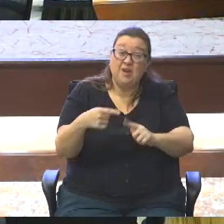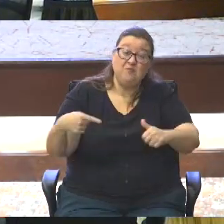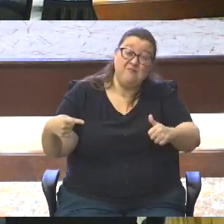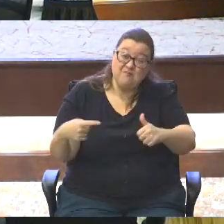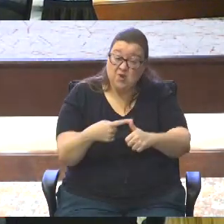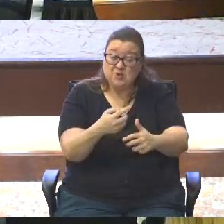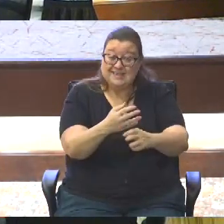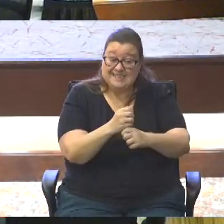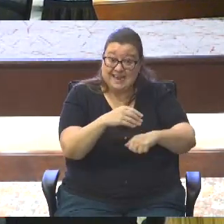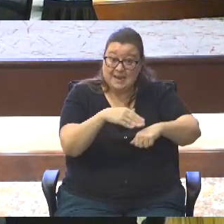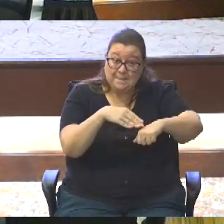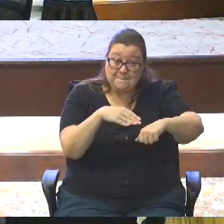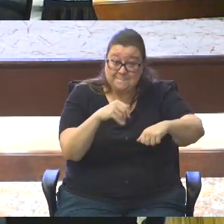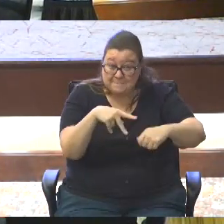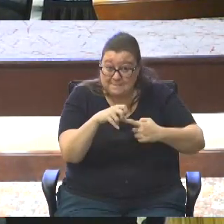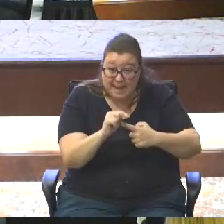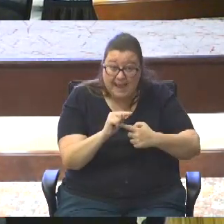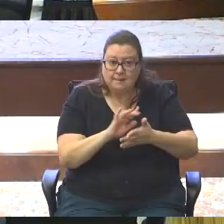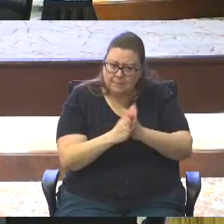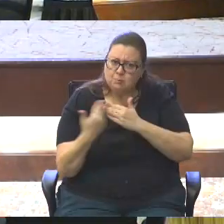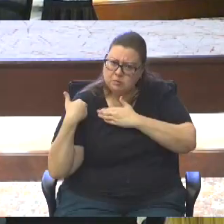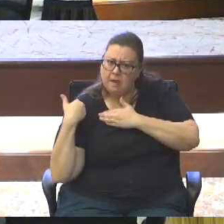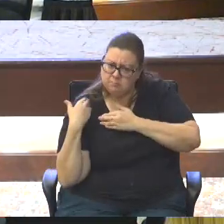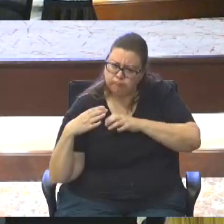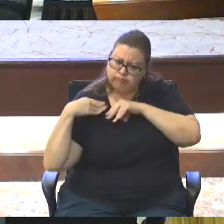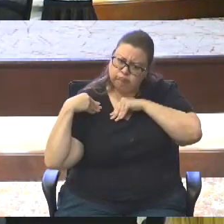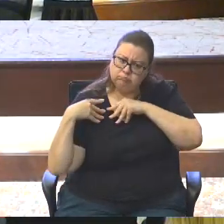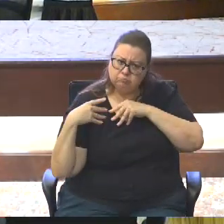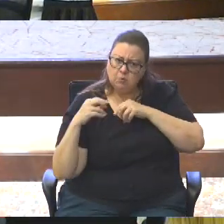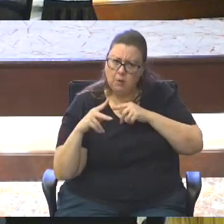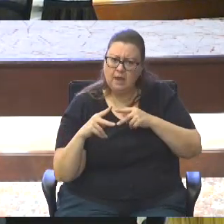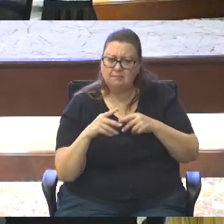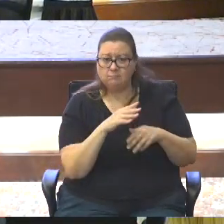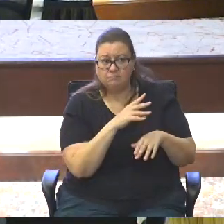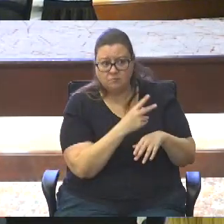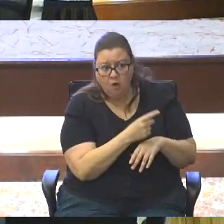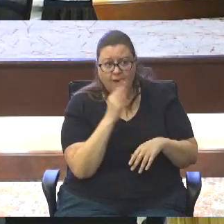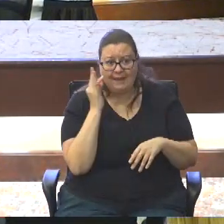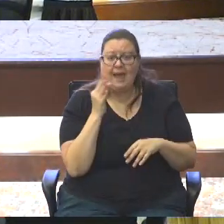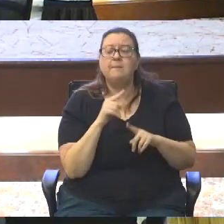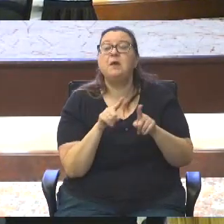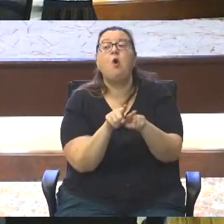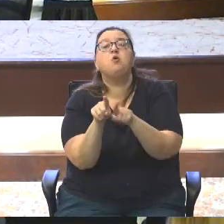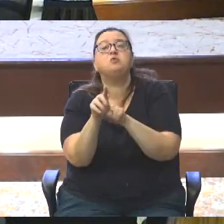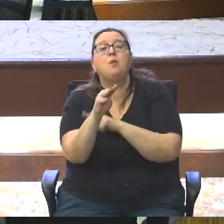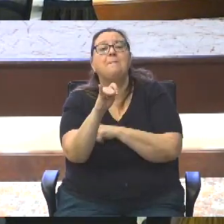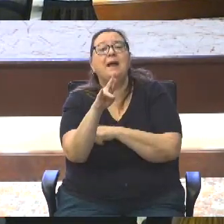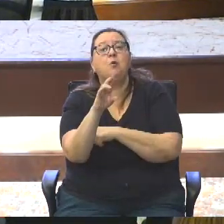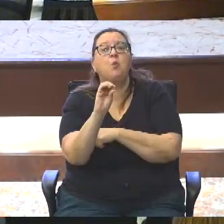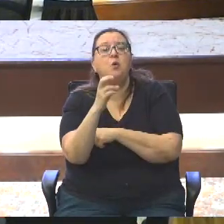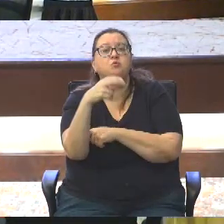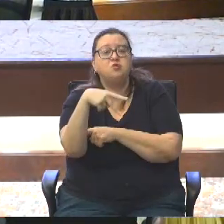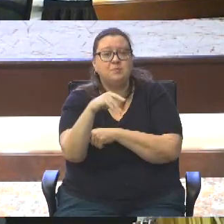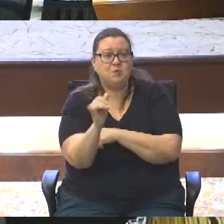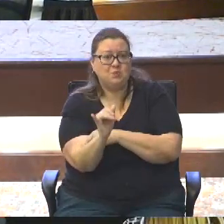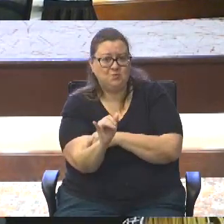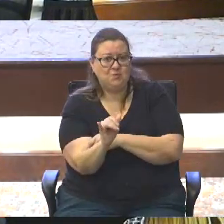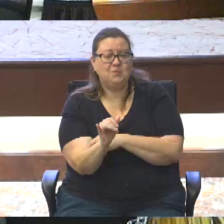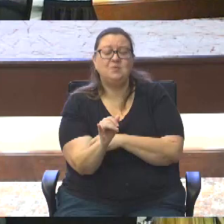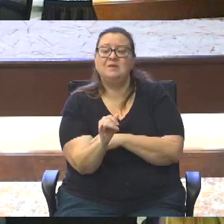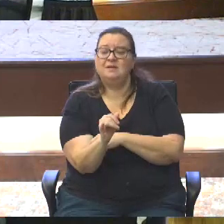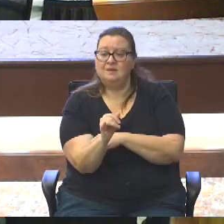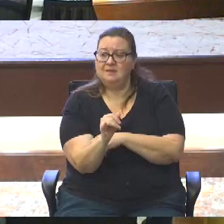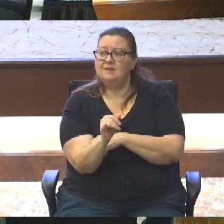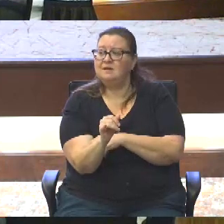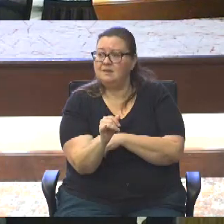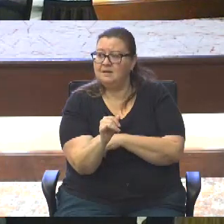everybody's taking care of their pup and cat. And I'll just echo the need to microchip as well. I think probably found and